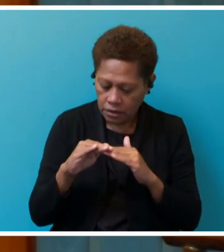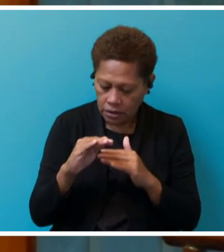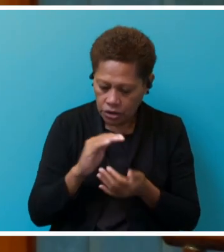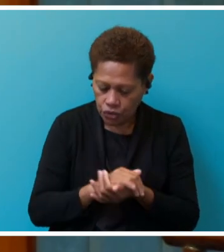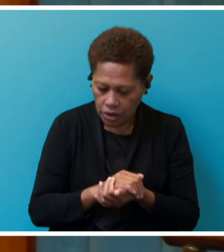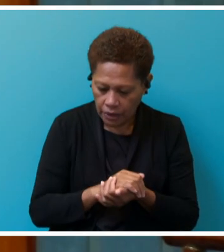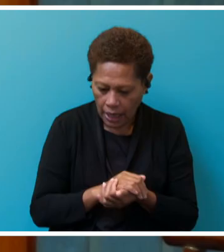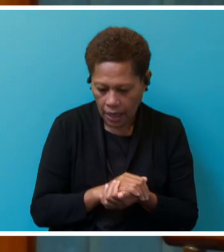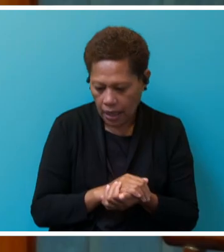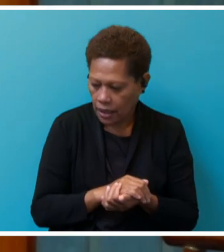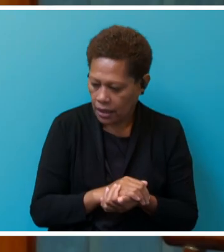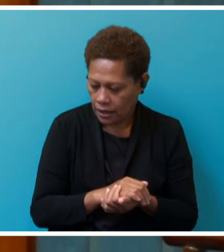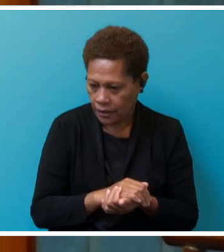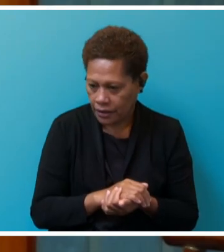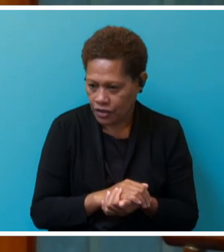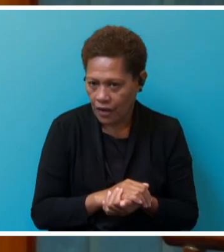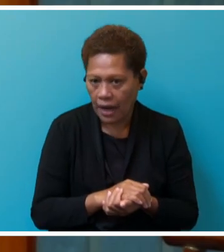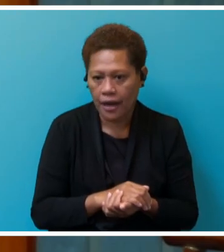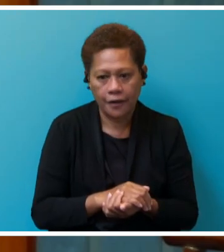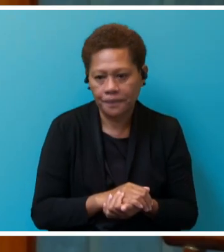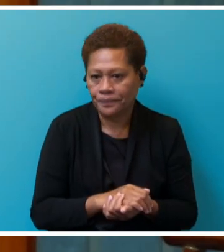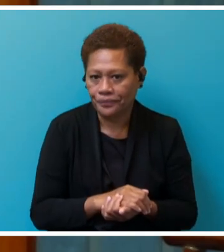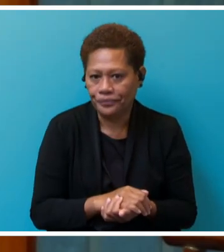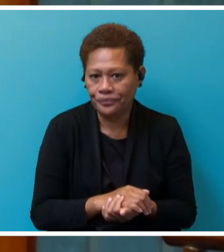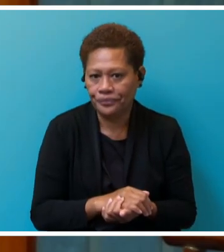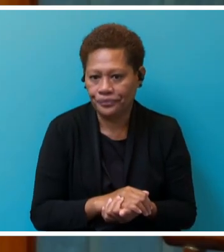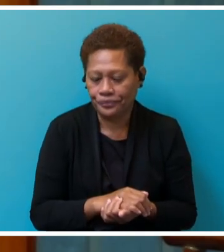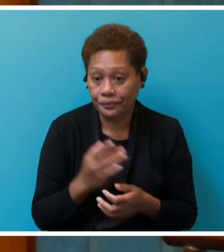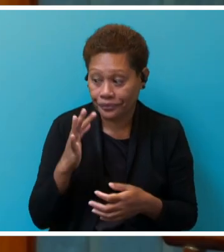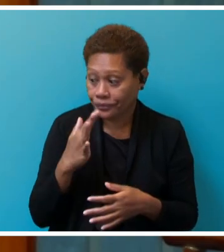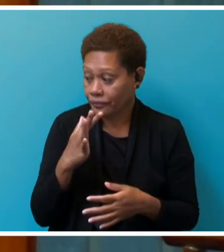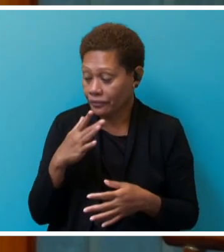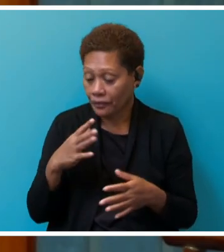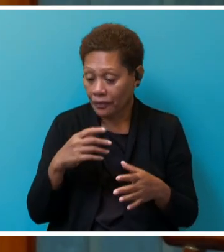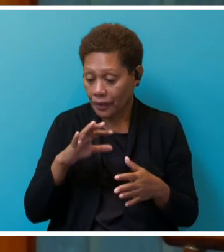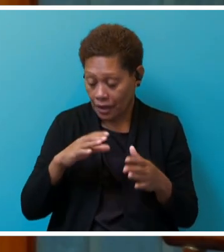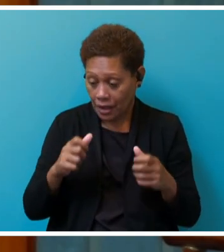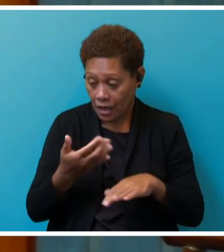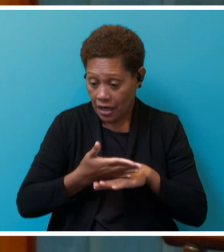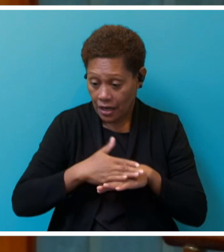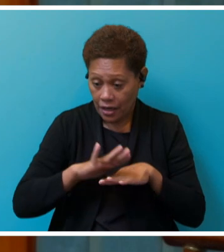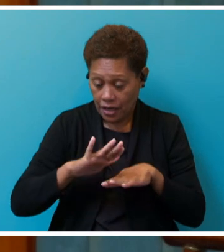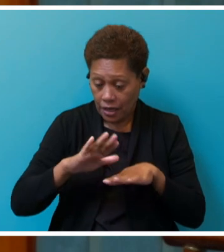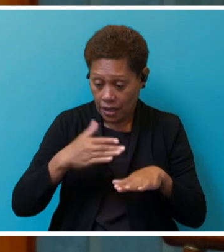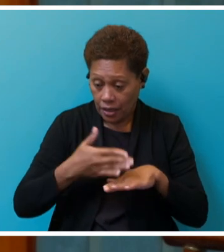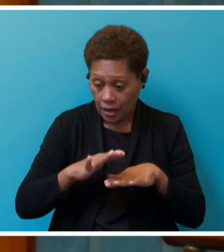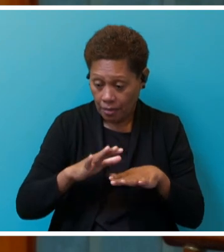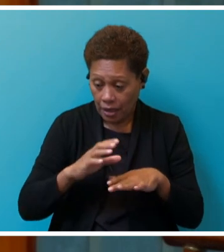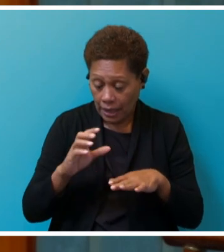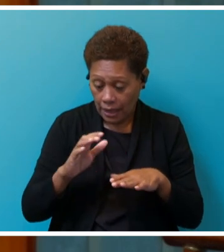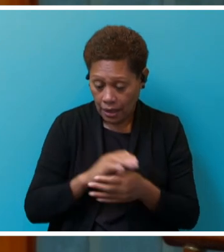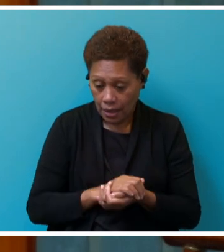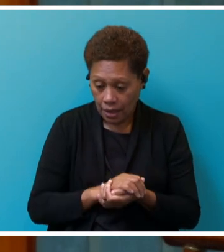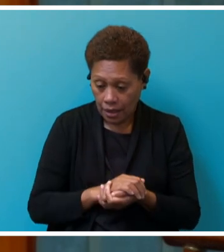coconut, cinnamon, and oil palm, while expanding into renewable energy, commercial forestry, horticulture,